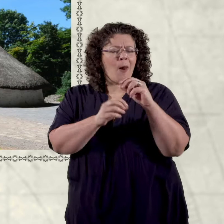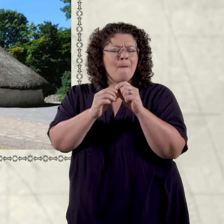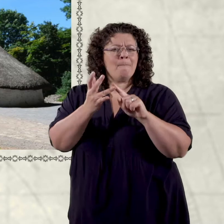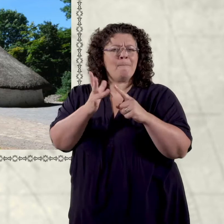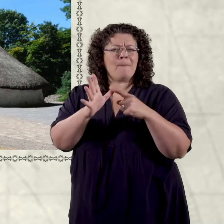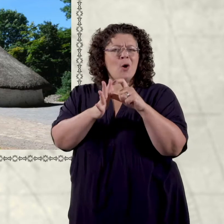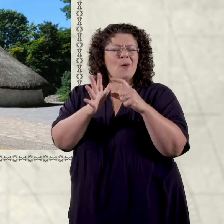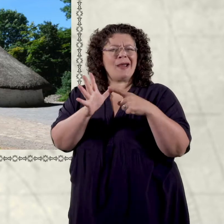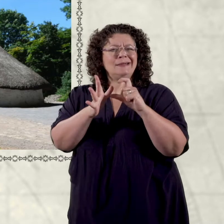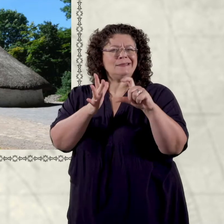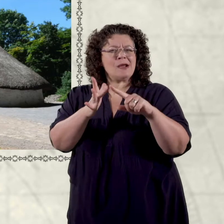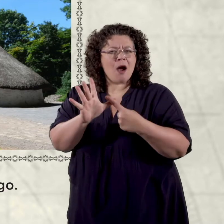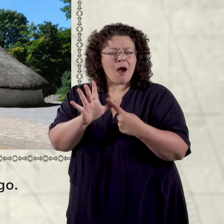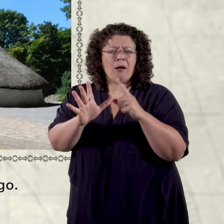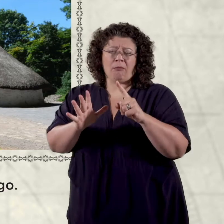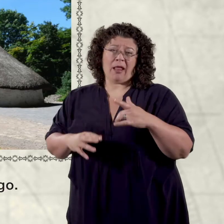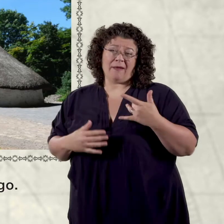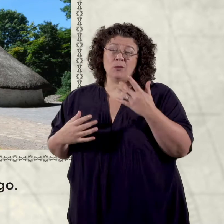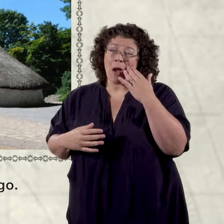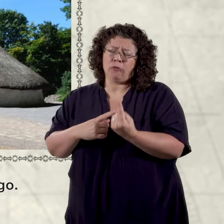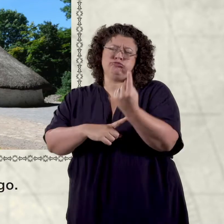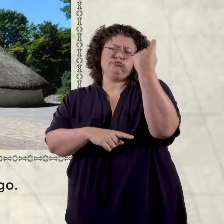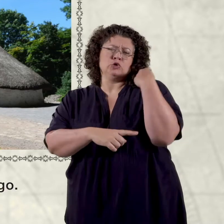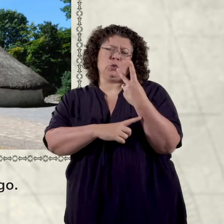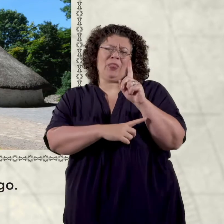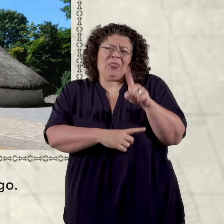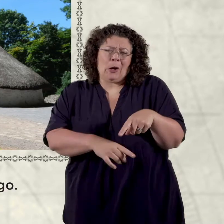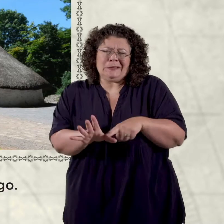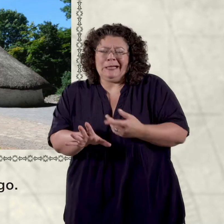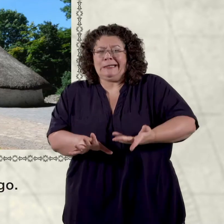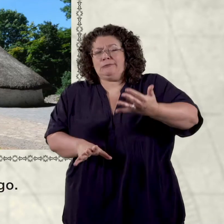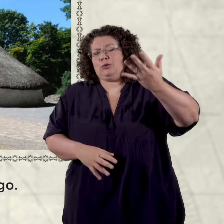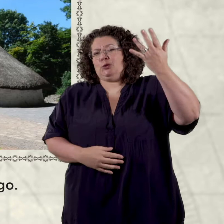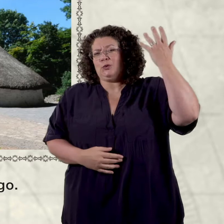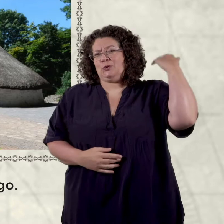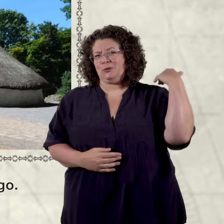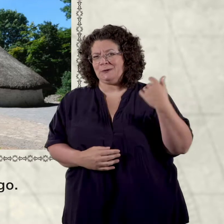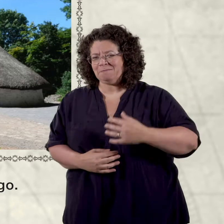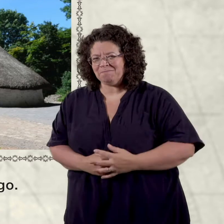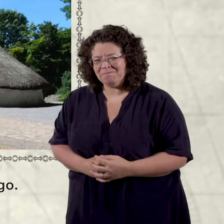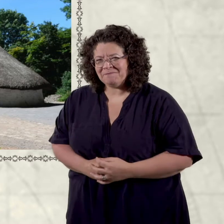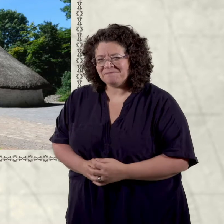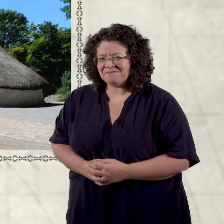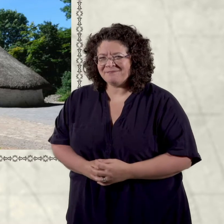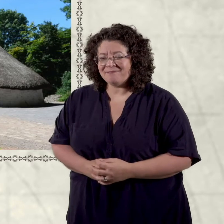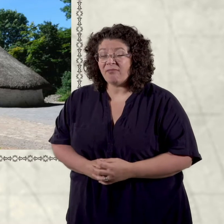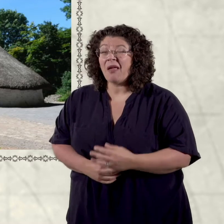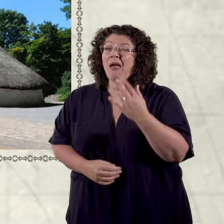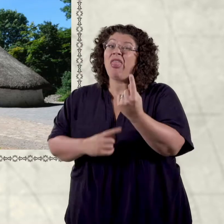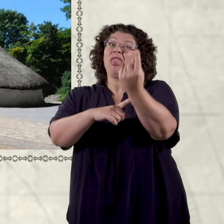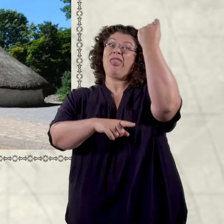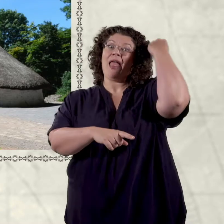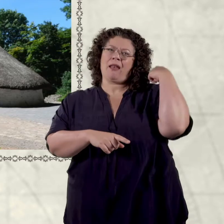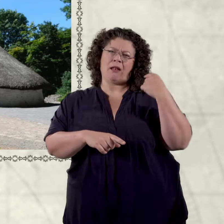wnaethau gan ddodau. Cynhyrch yno